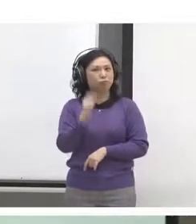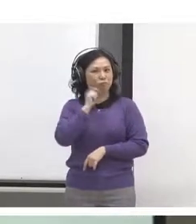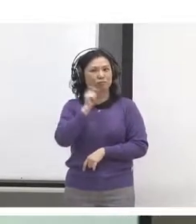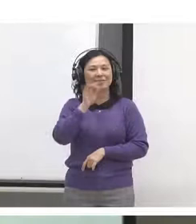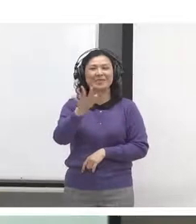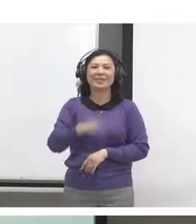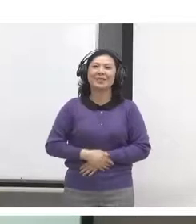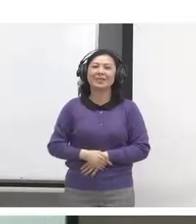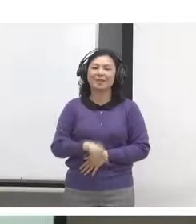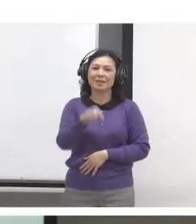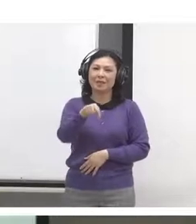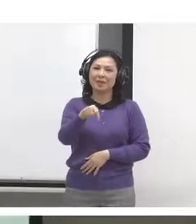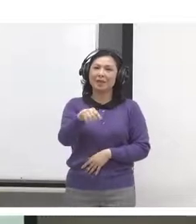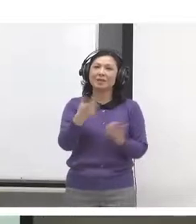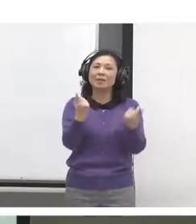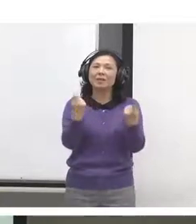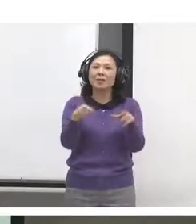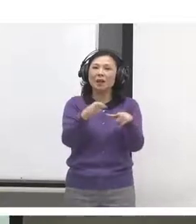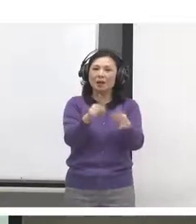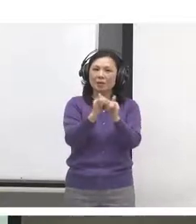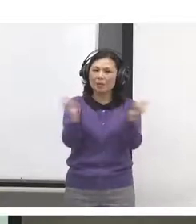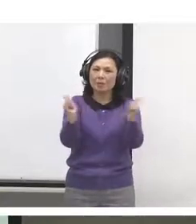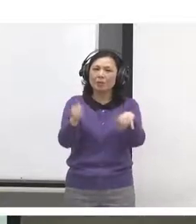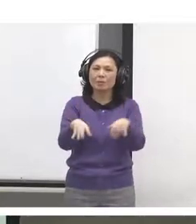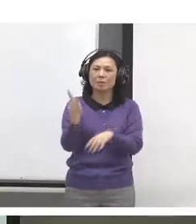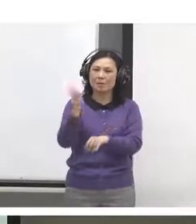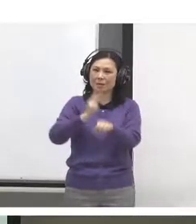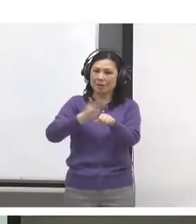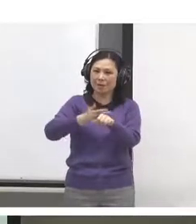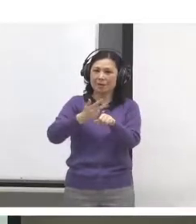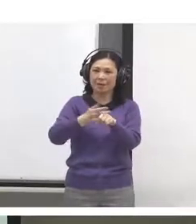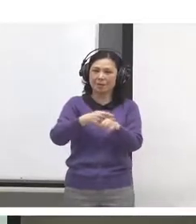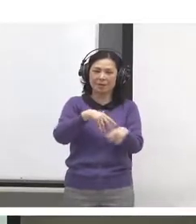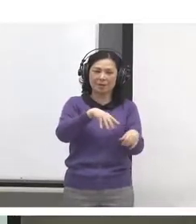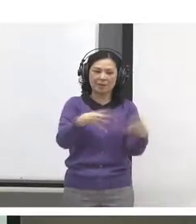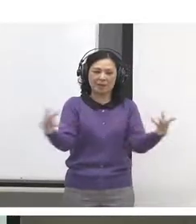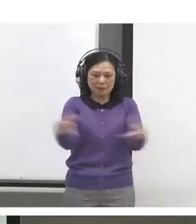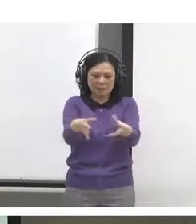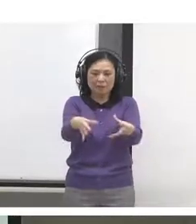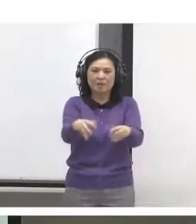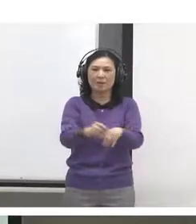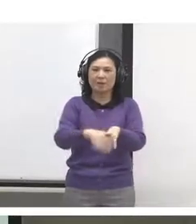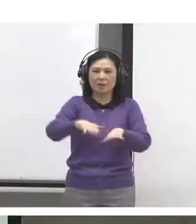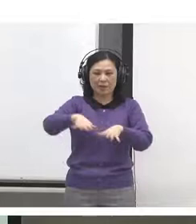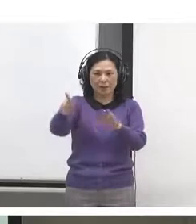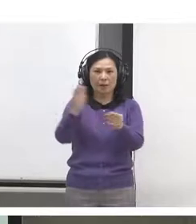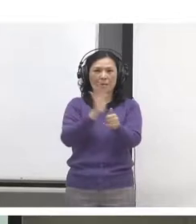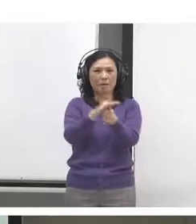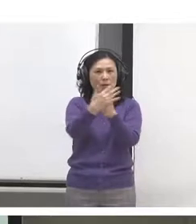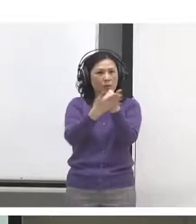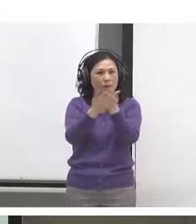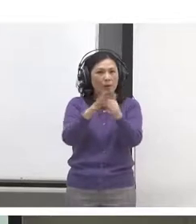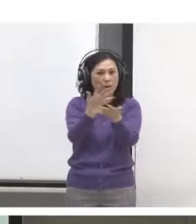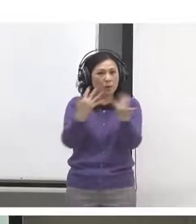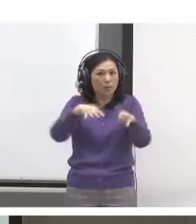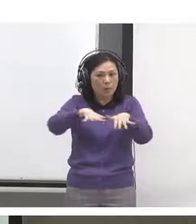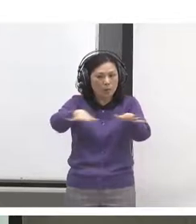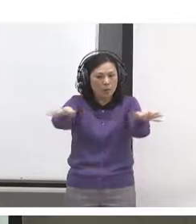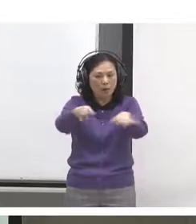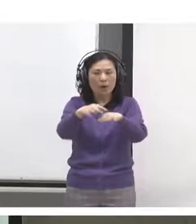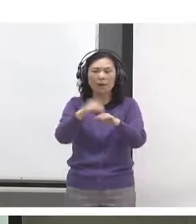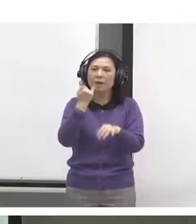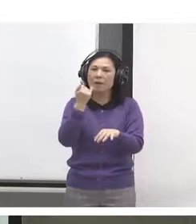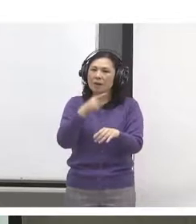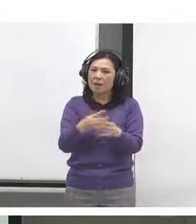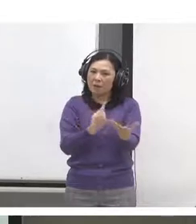comes together to grow and maintain this network by exposing our participants to new ideas, by